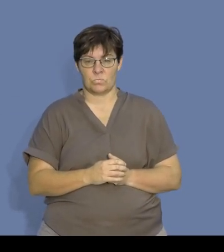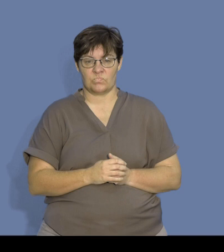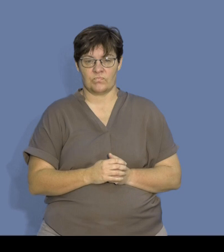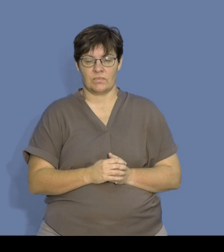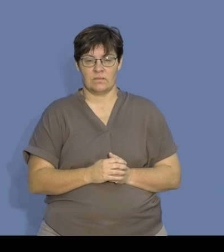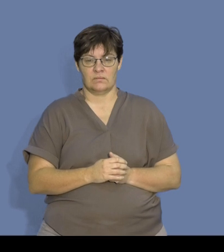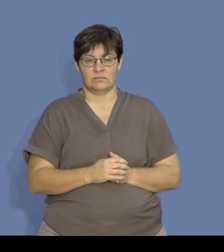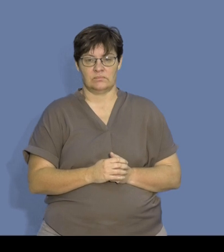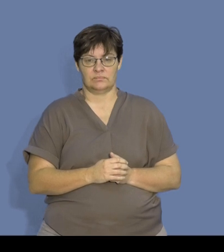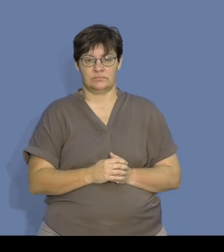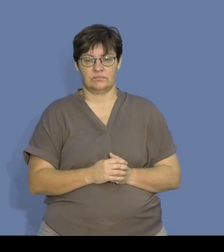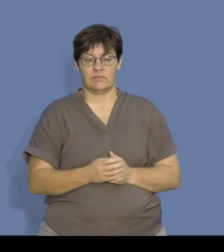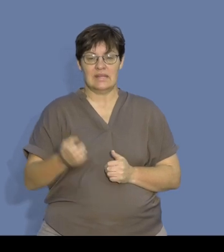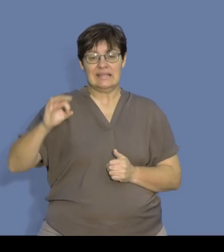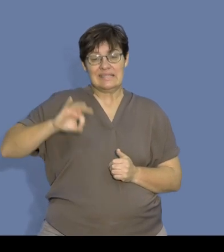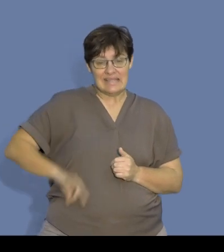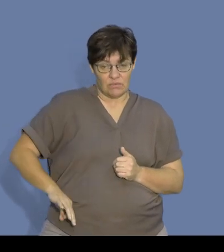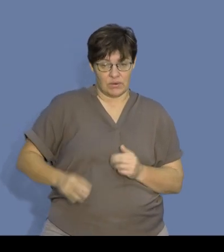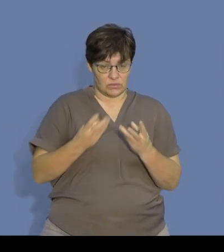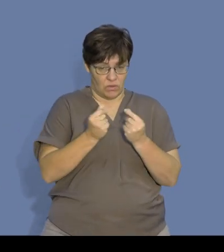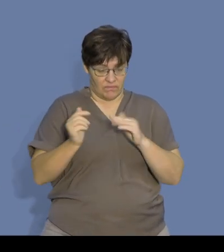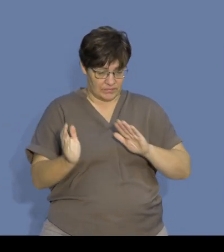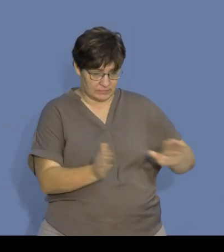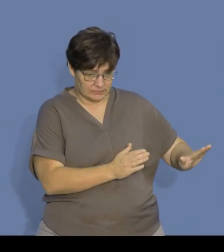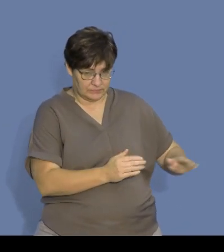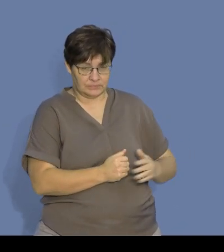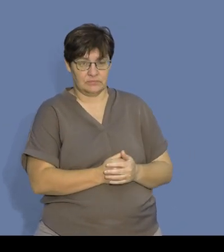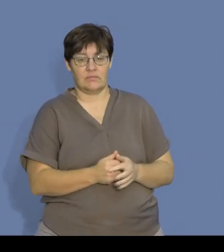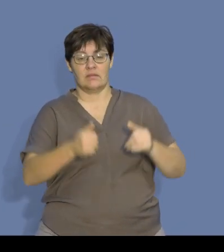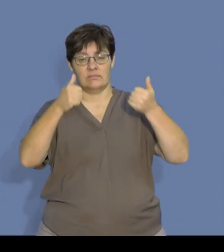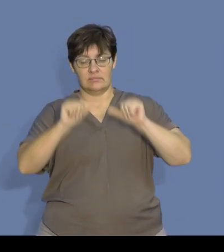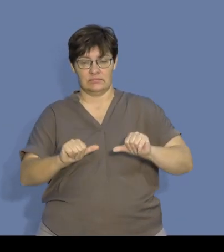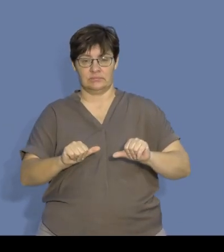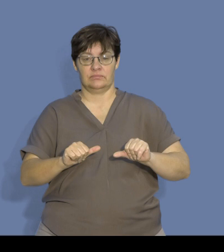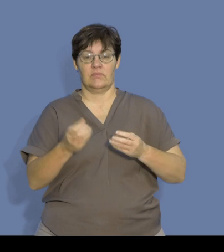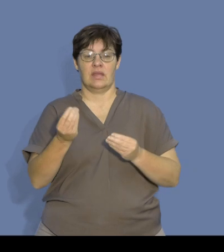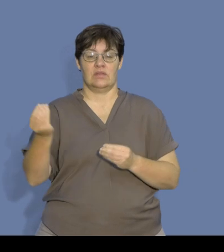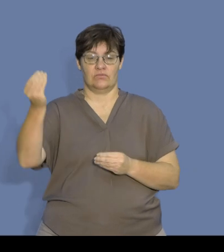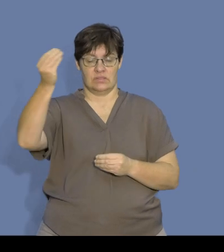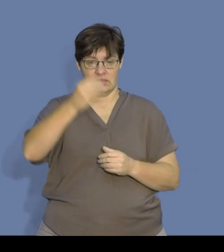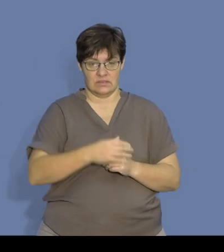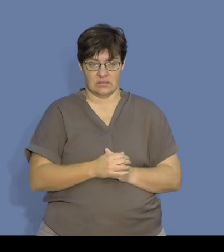696,000. Right, salary sorted. Let's move on to interest